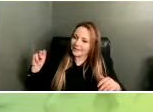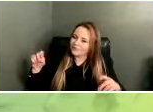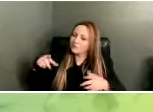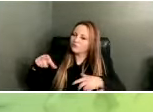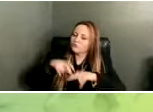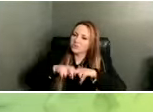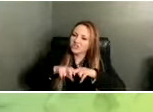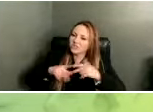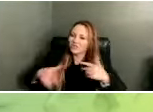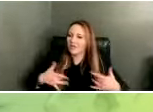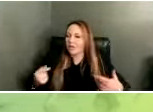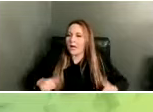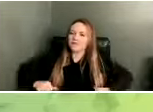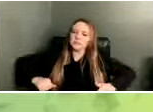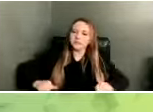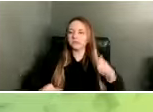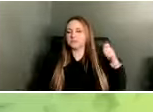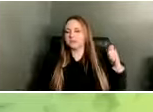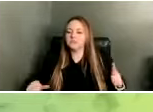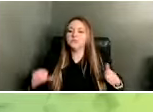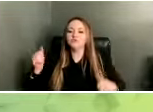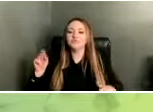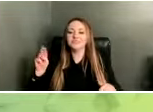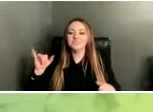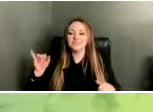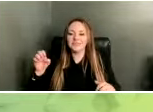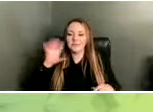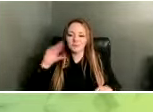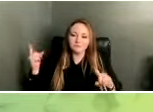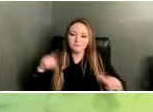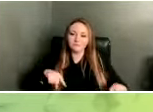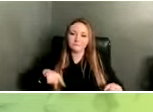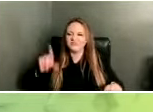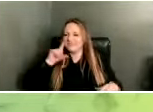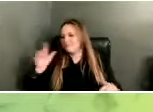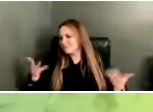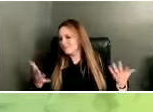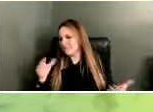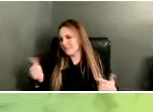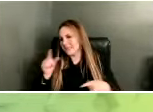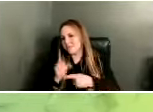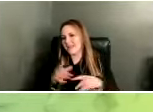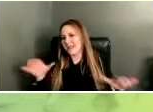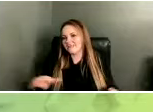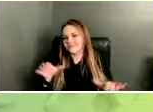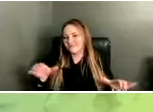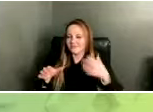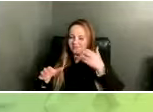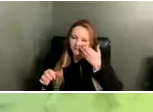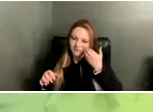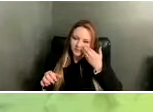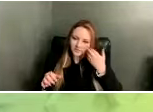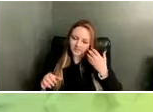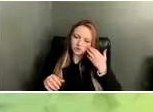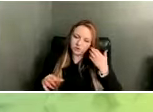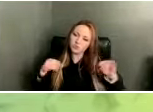kind of stiff, and so we'll have Dr. Jamie Hopkins come in for like maybe a 10-minute exercising opportunity to get up and